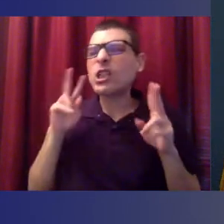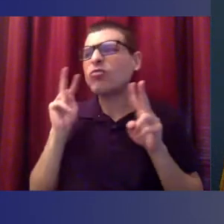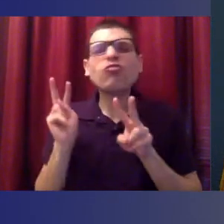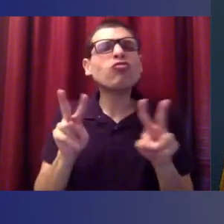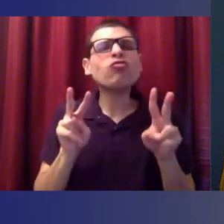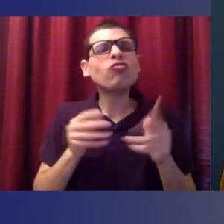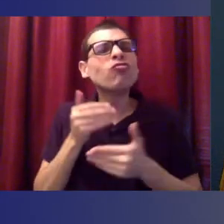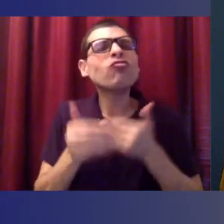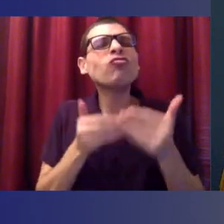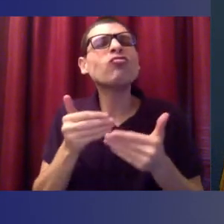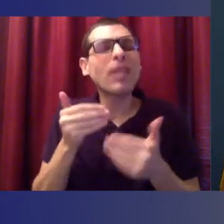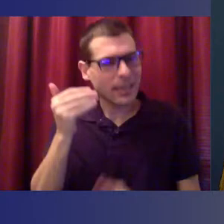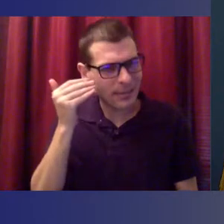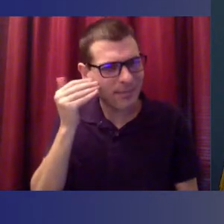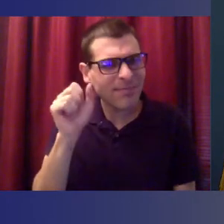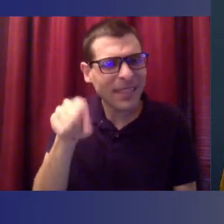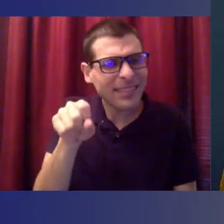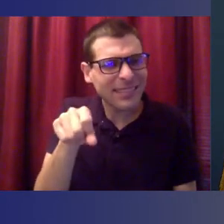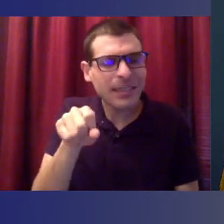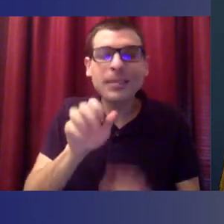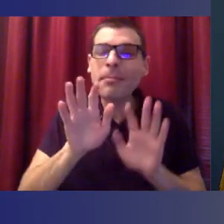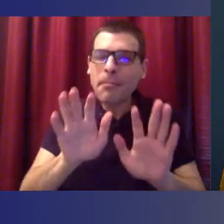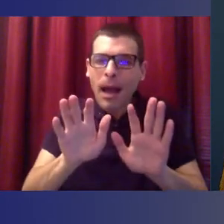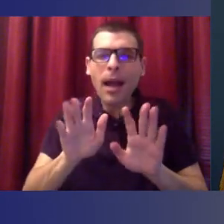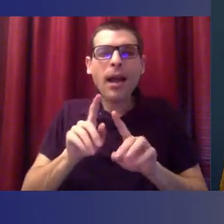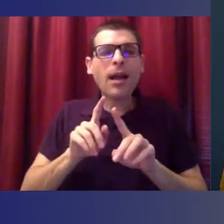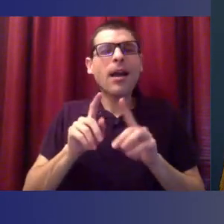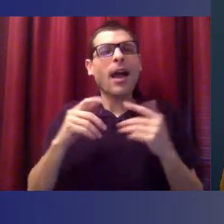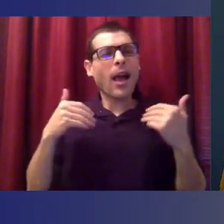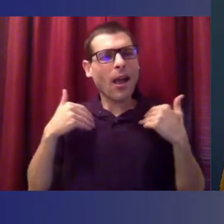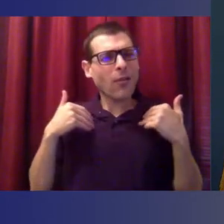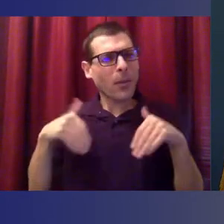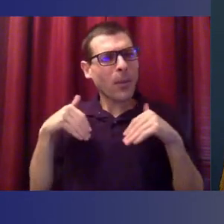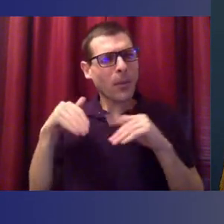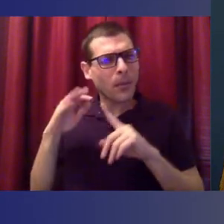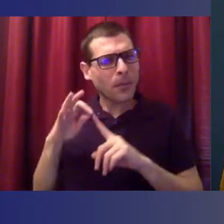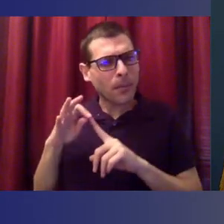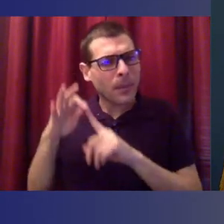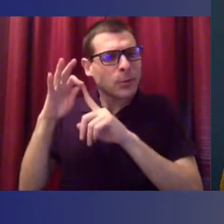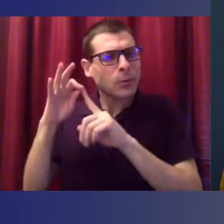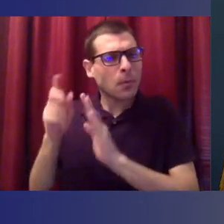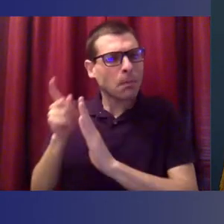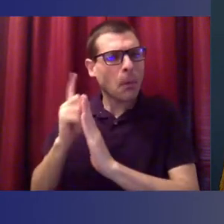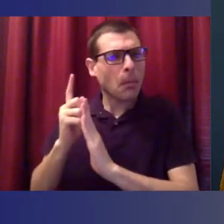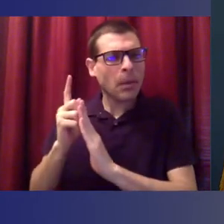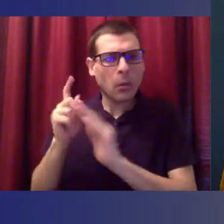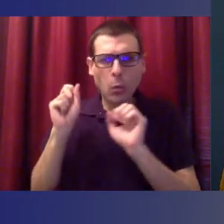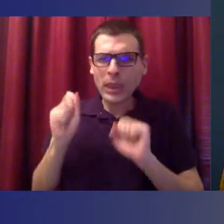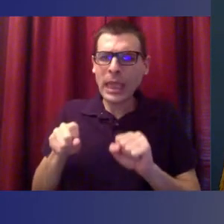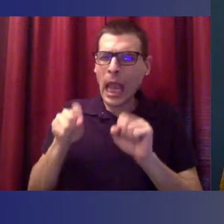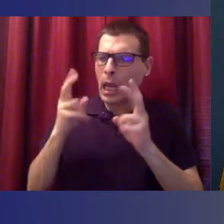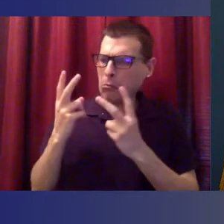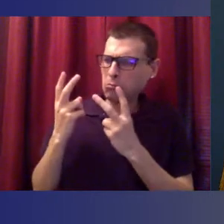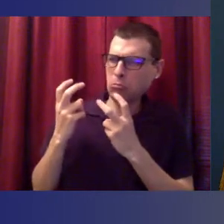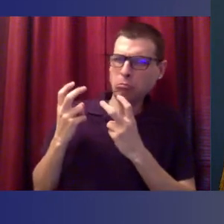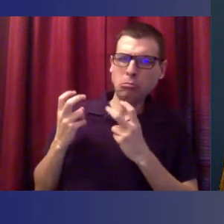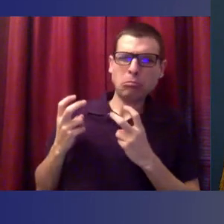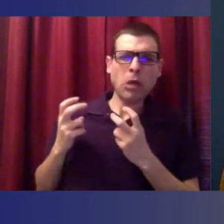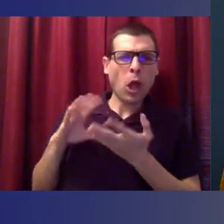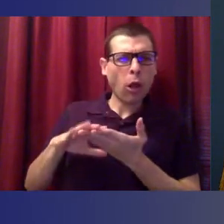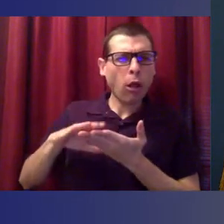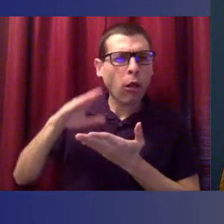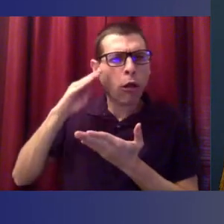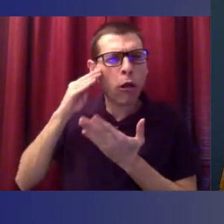using the lessons of this unique moment in our community's story to build the just and equitable community that I know we can